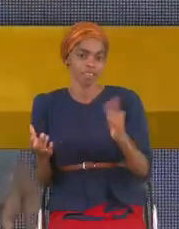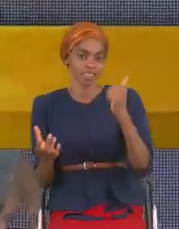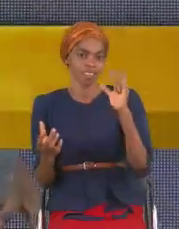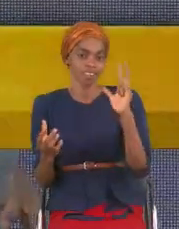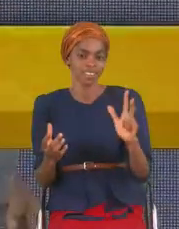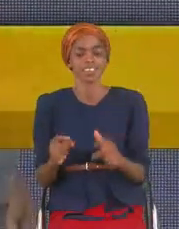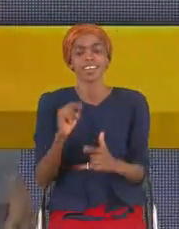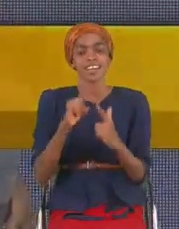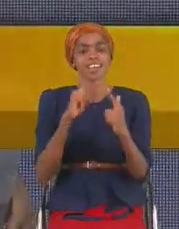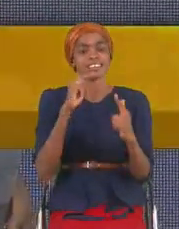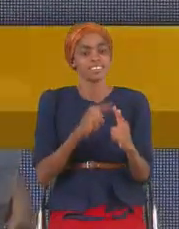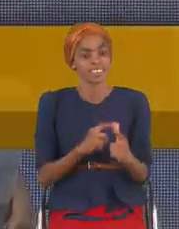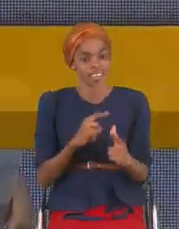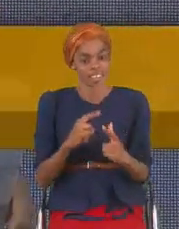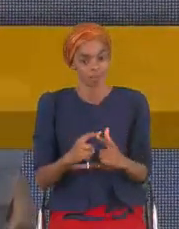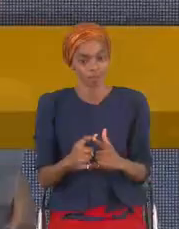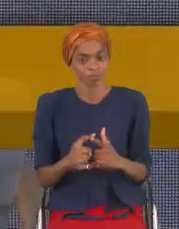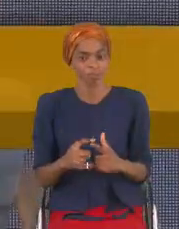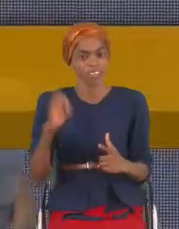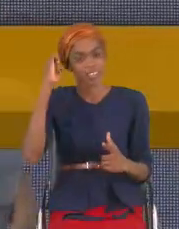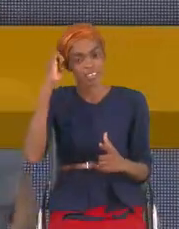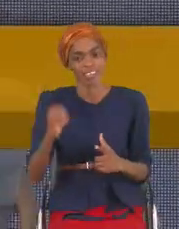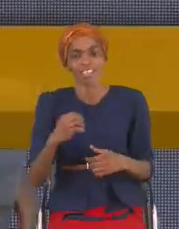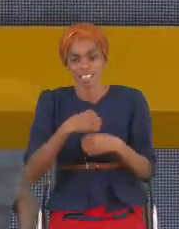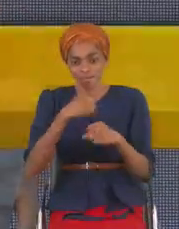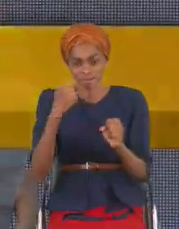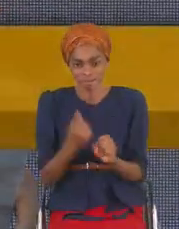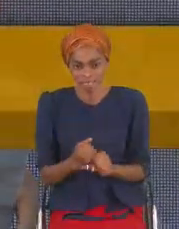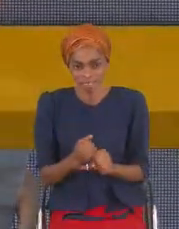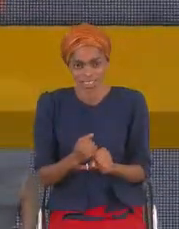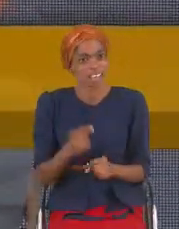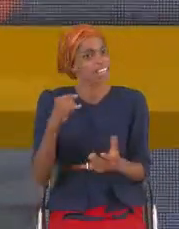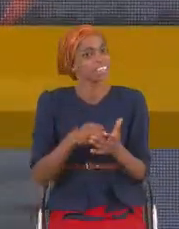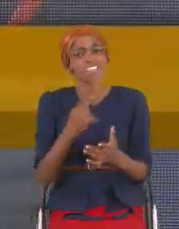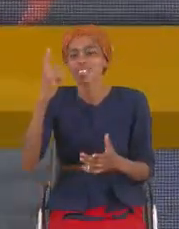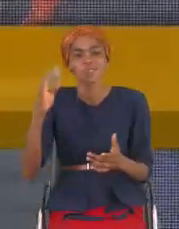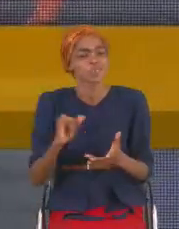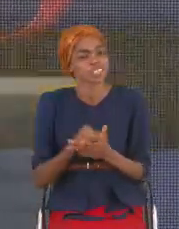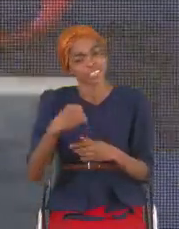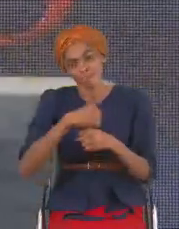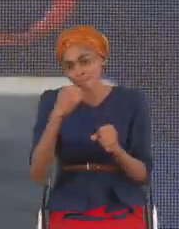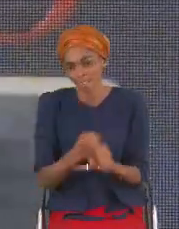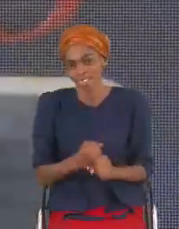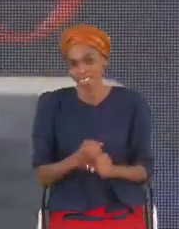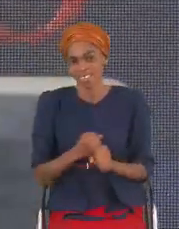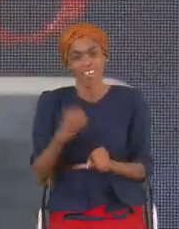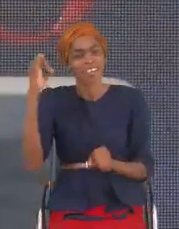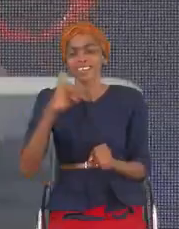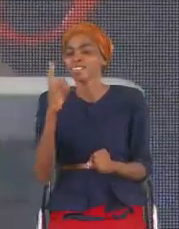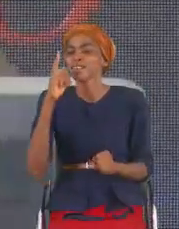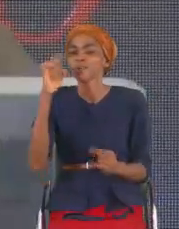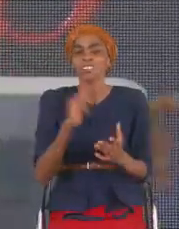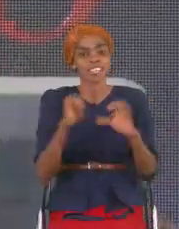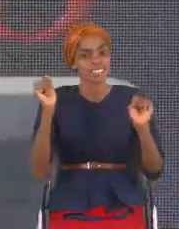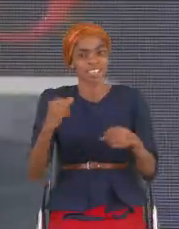13. Then he made, that's the word, is the one that is making. It's the one that will make